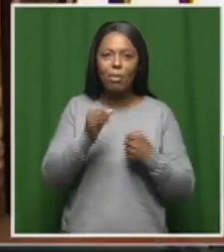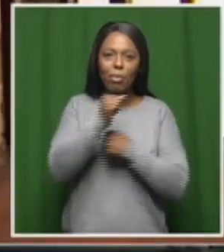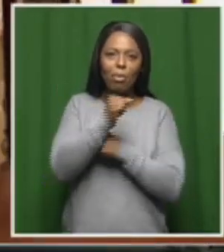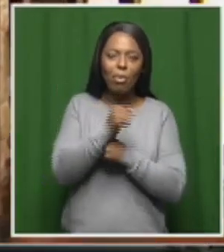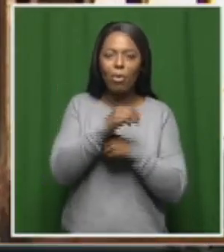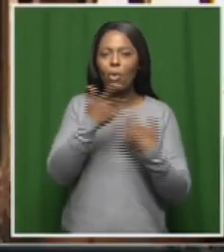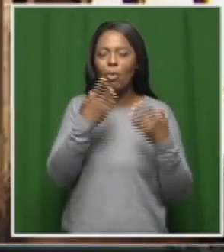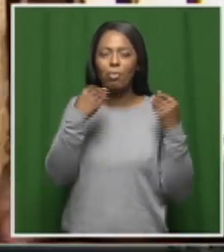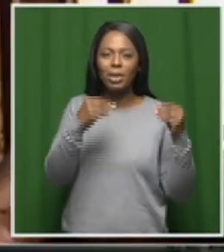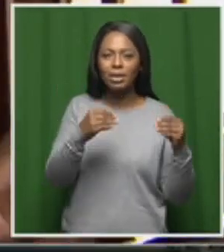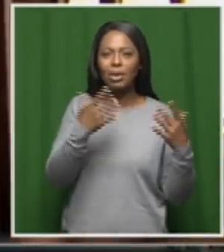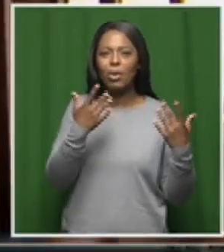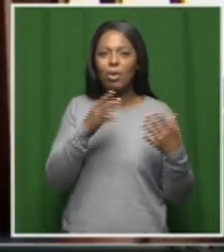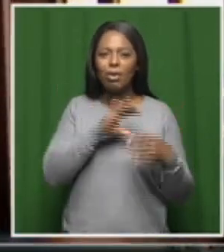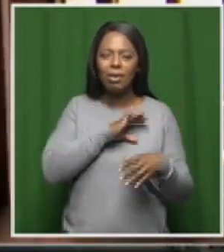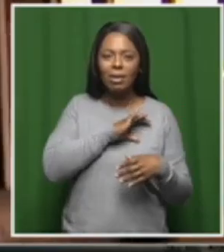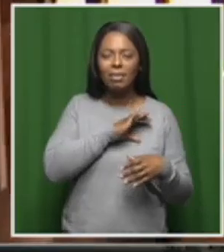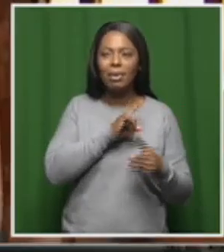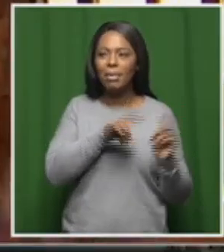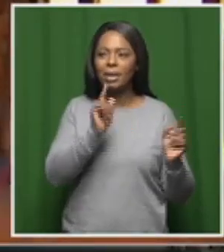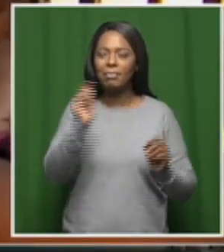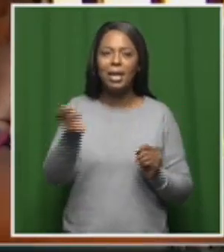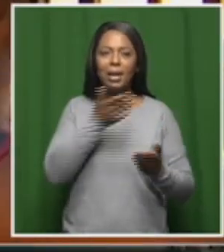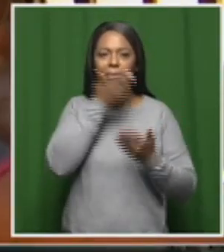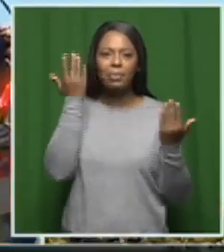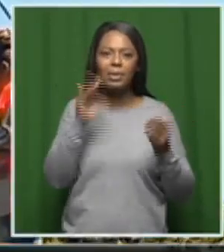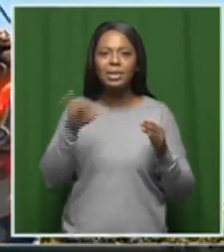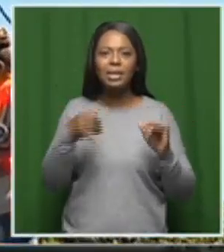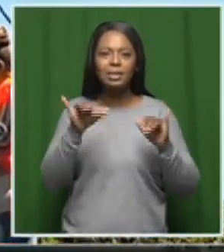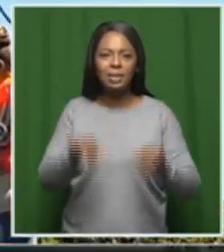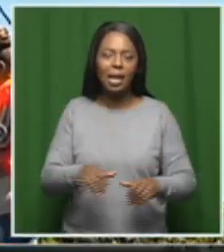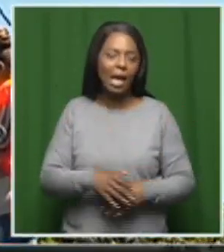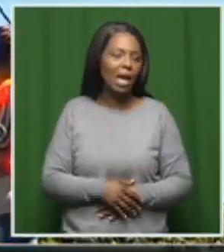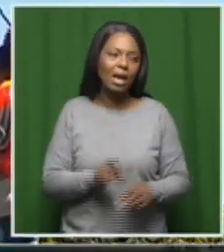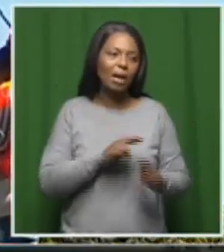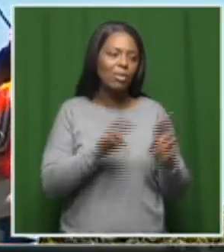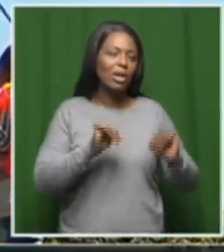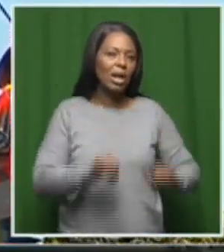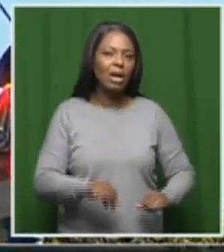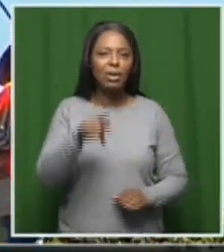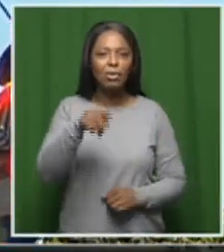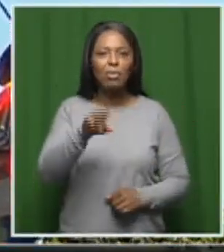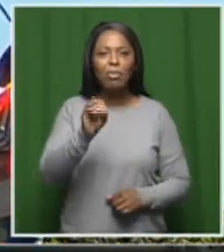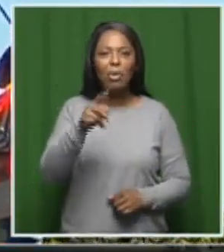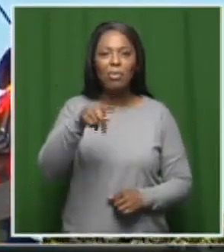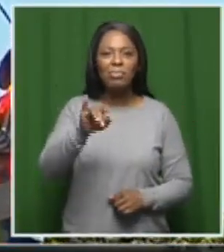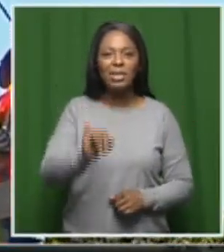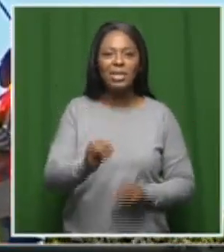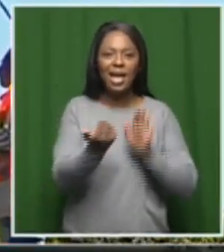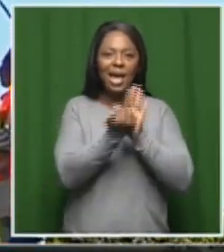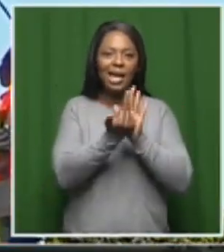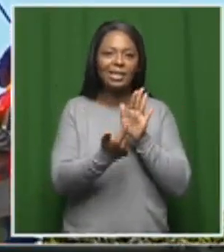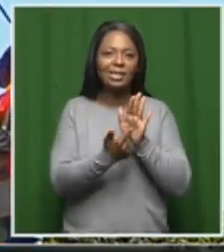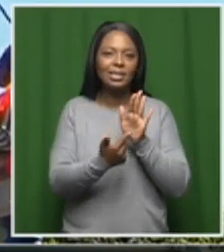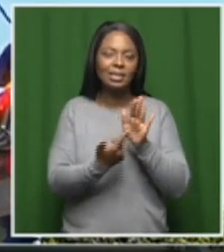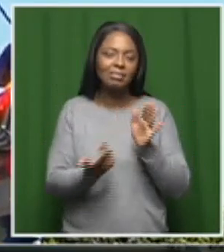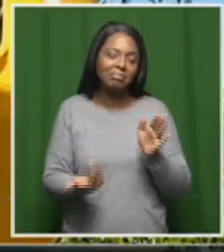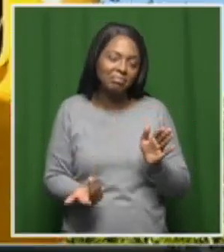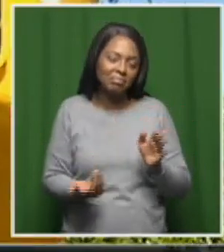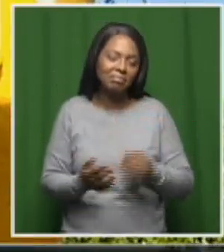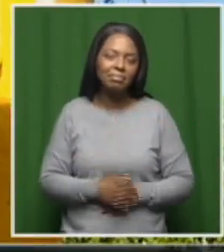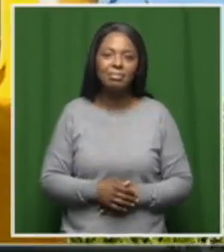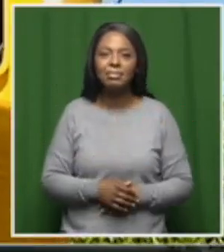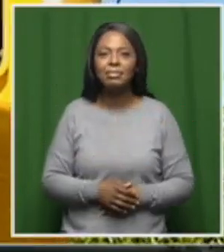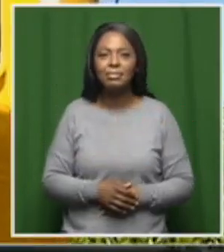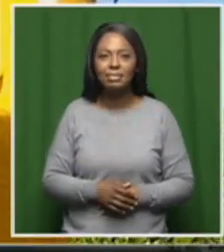paying. Yeah, I'm not allowed by Poppy. Fair enough. Hear that actually. But yes. Fair enough, but their names will